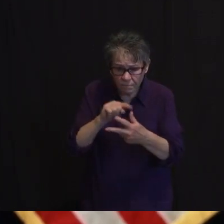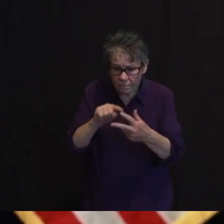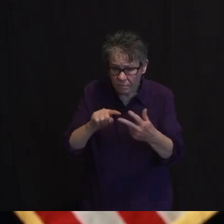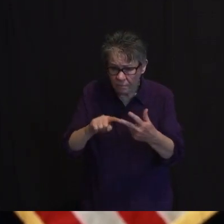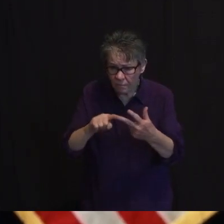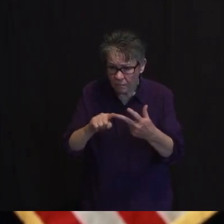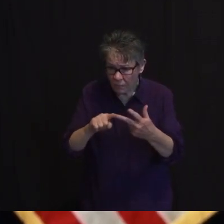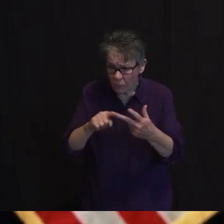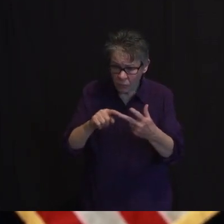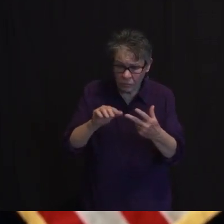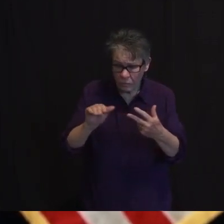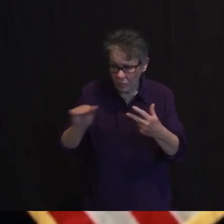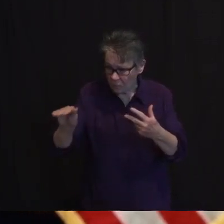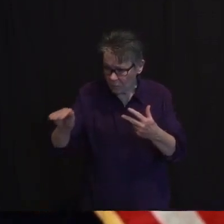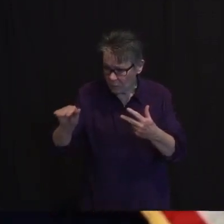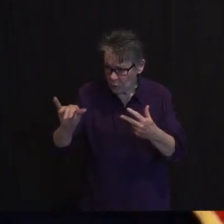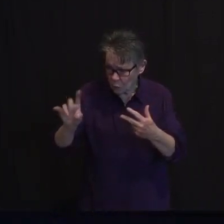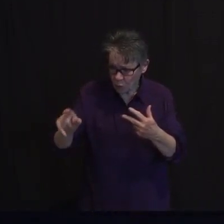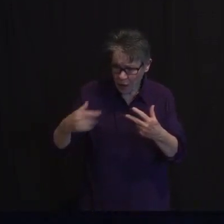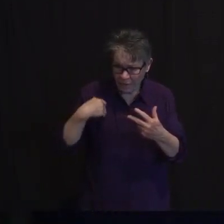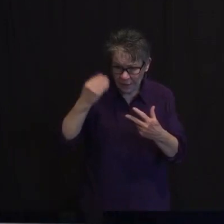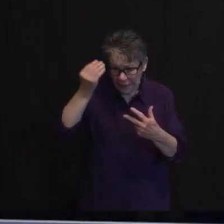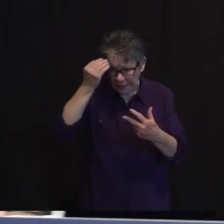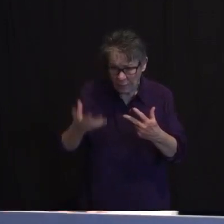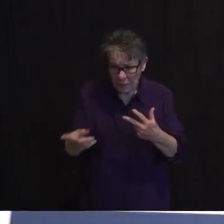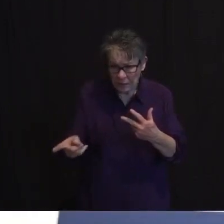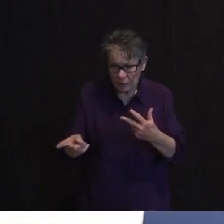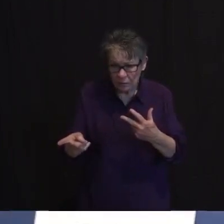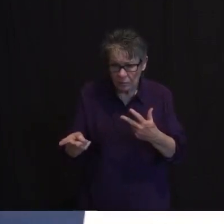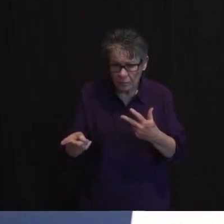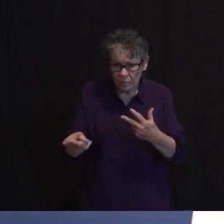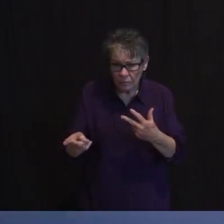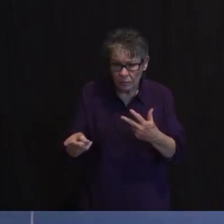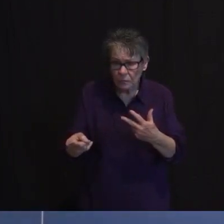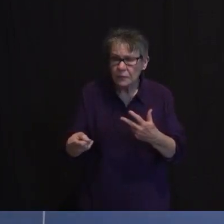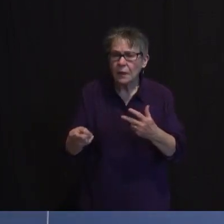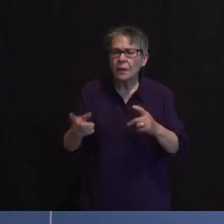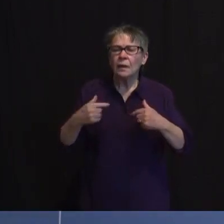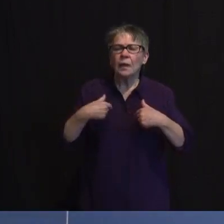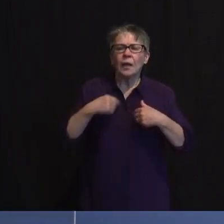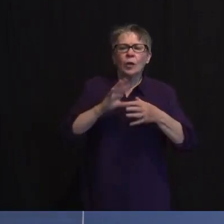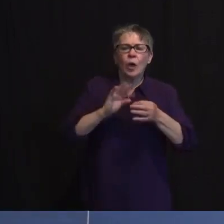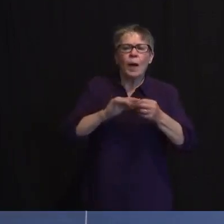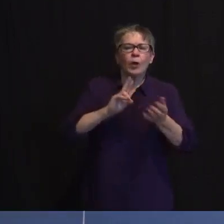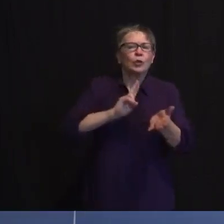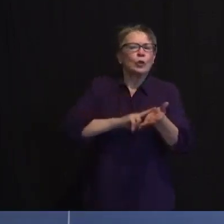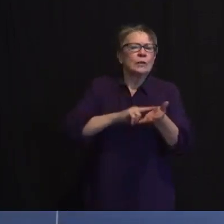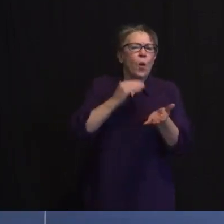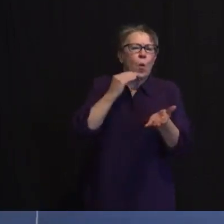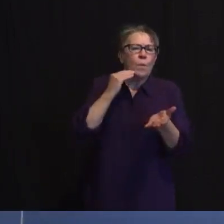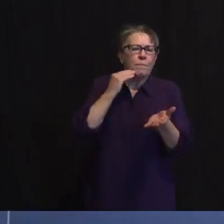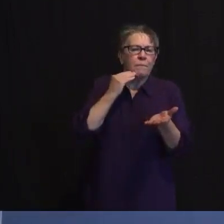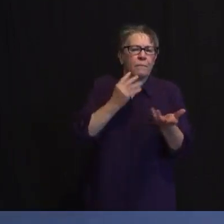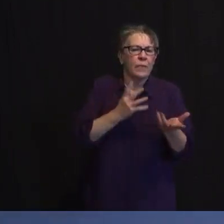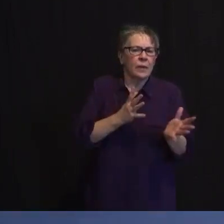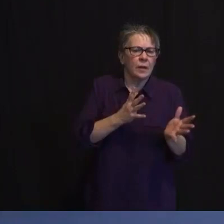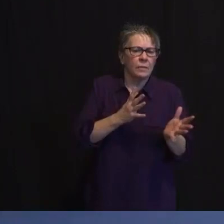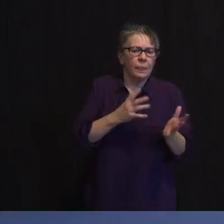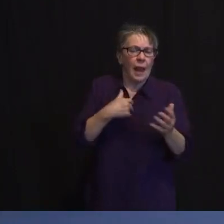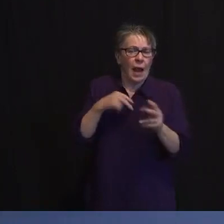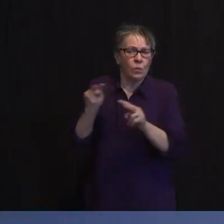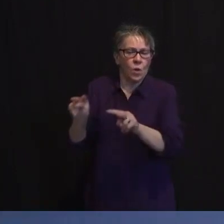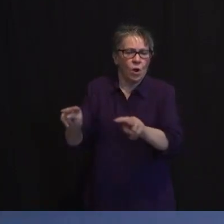questions first? Or? Sure. Let's talk about nursing homes. I think you all know that I've been monitoring all the nursing